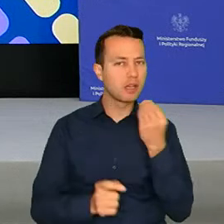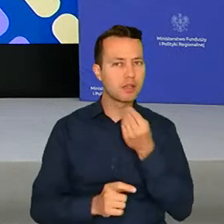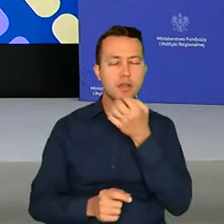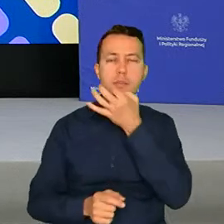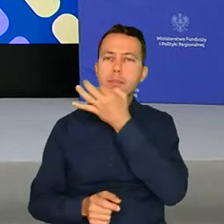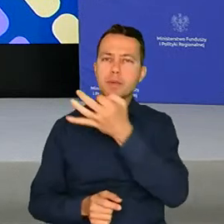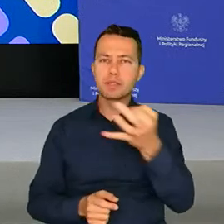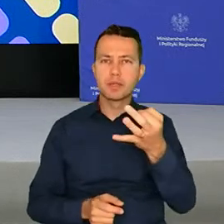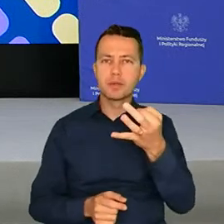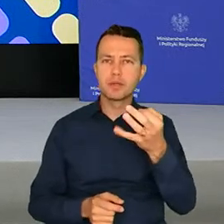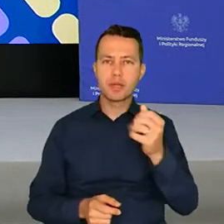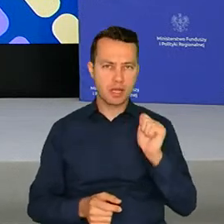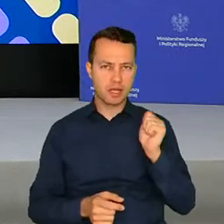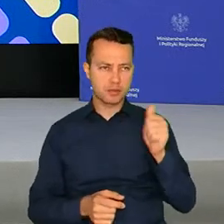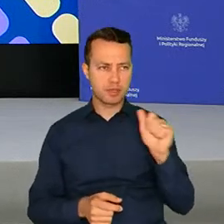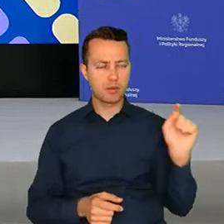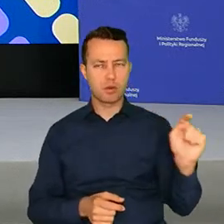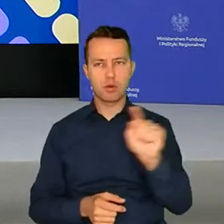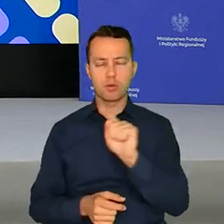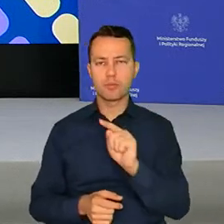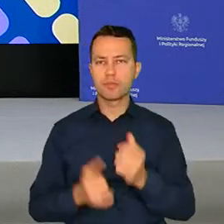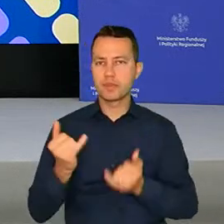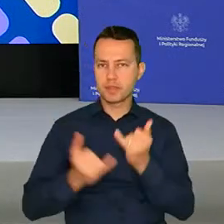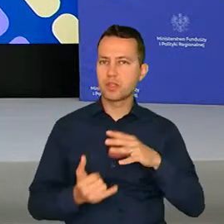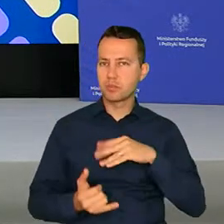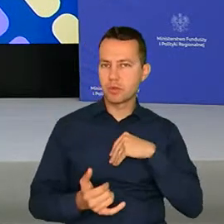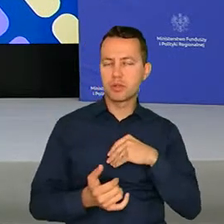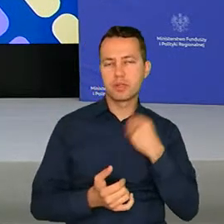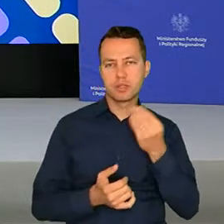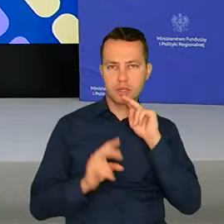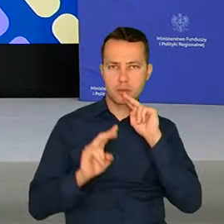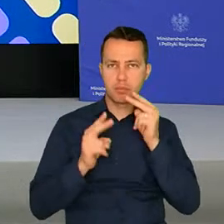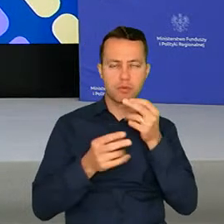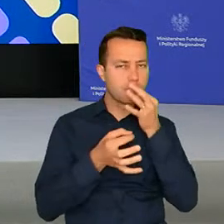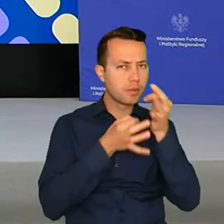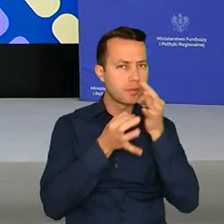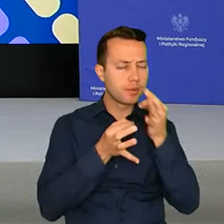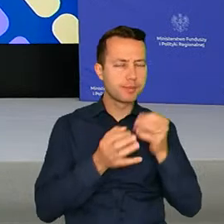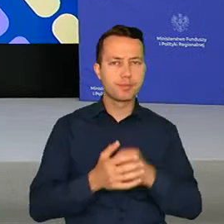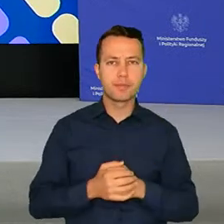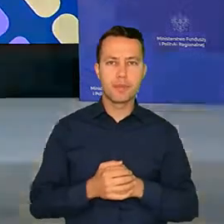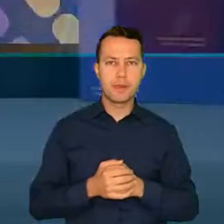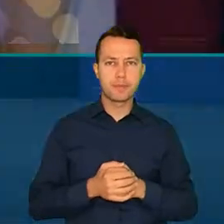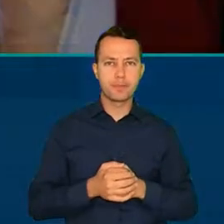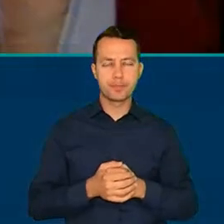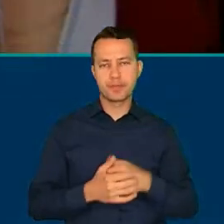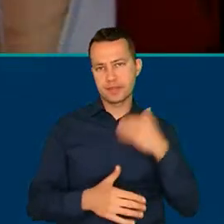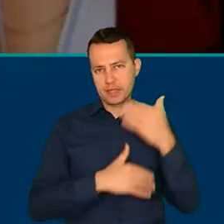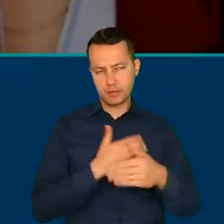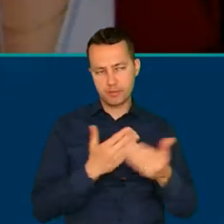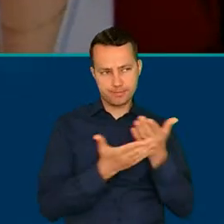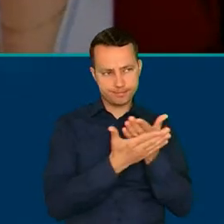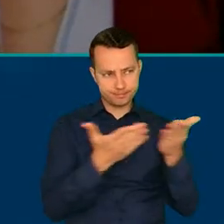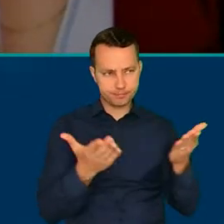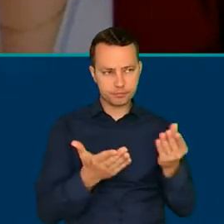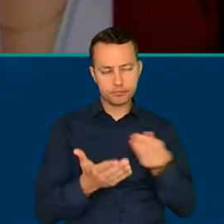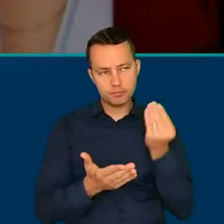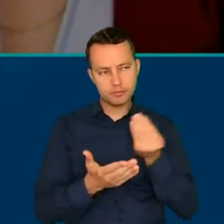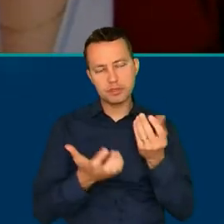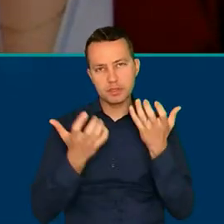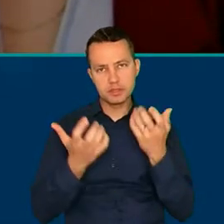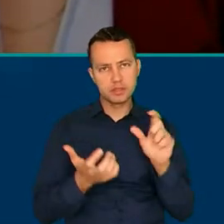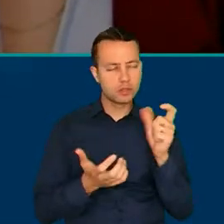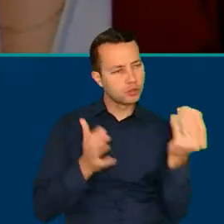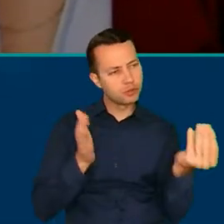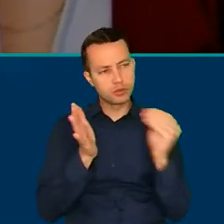but I have one more question to our experts. Would you like to add anything to summarize, to